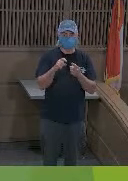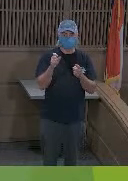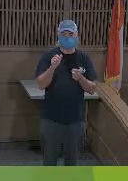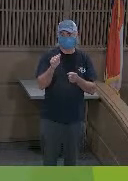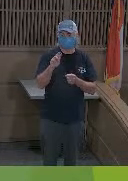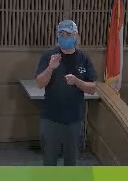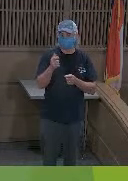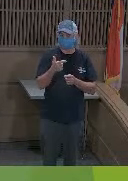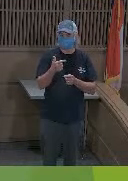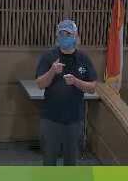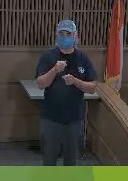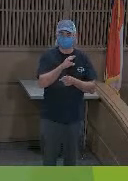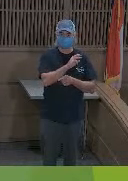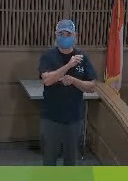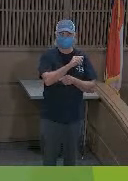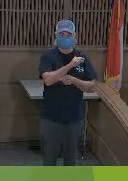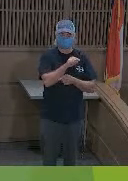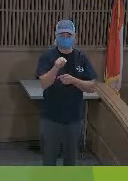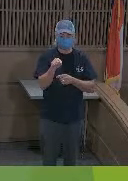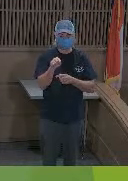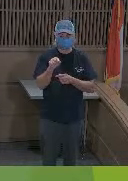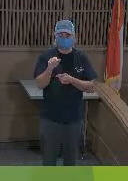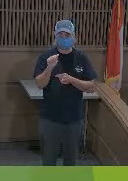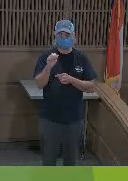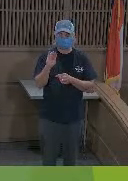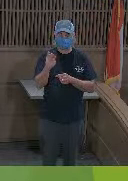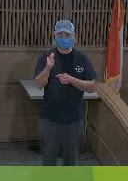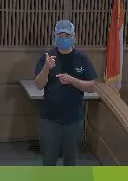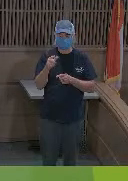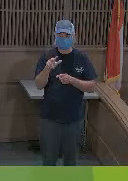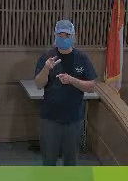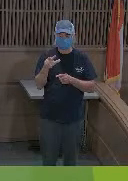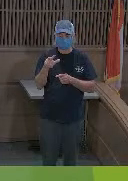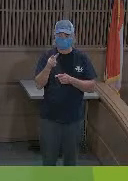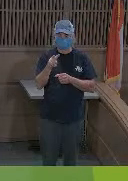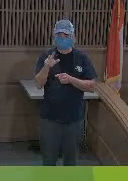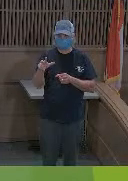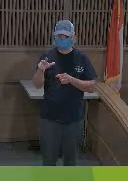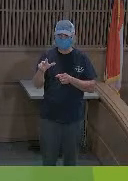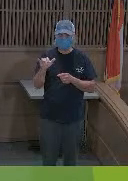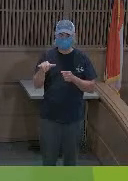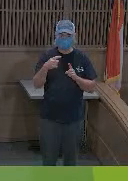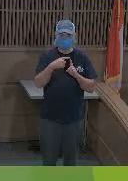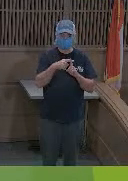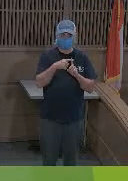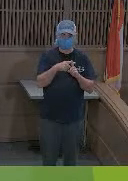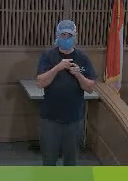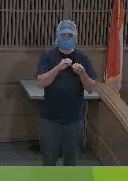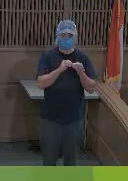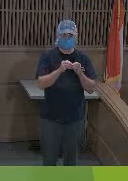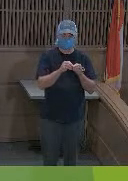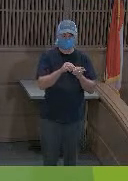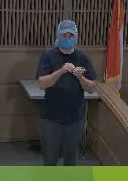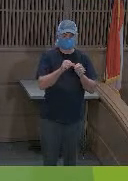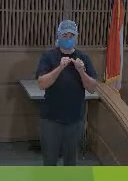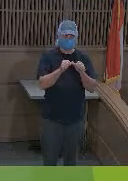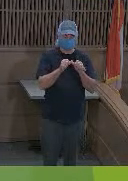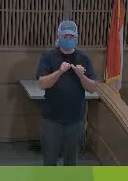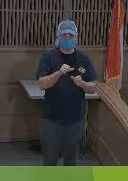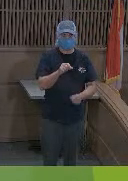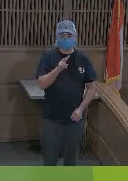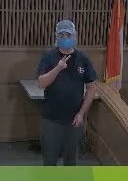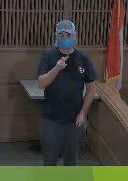16th to August 23rd, the positivity rate remained at